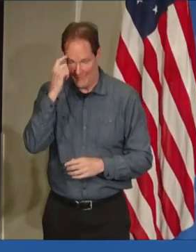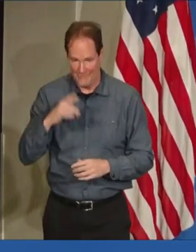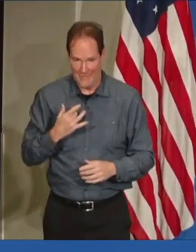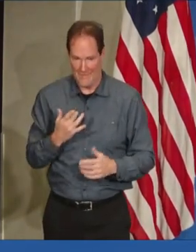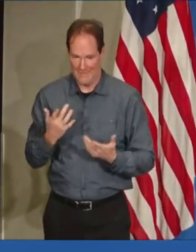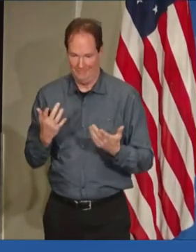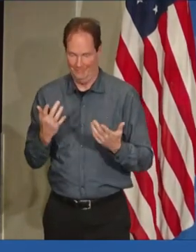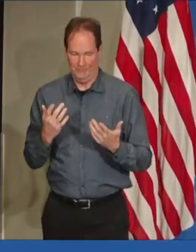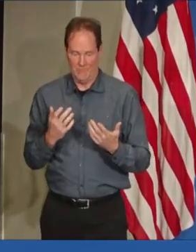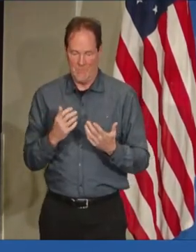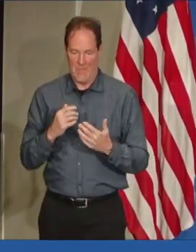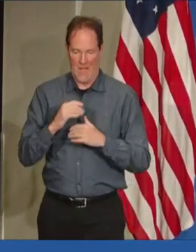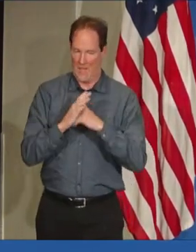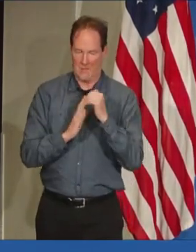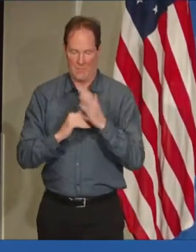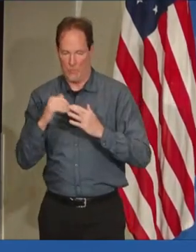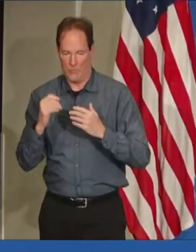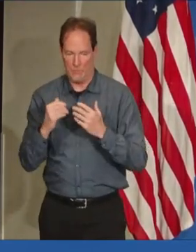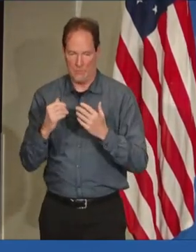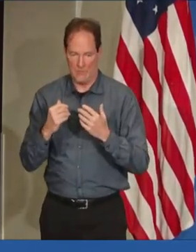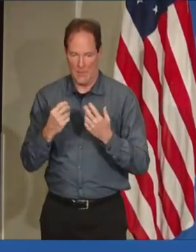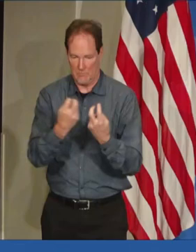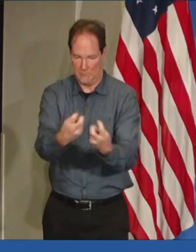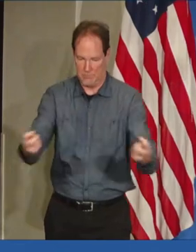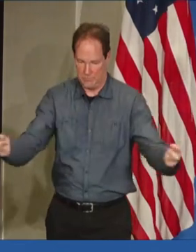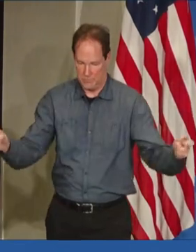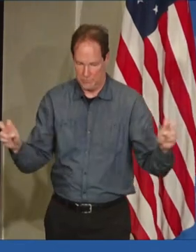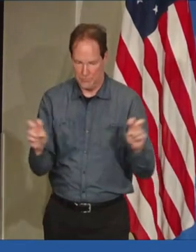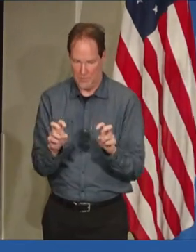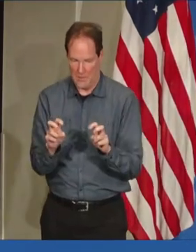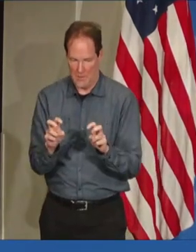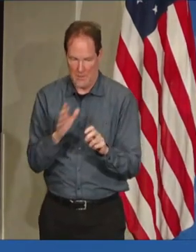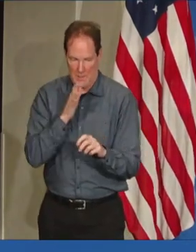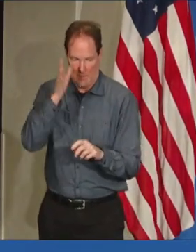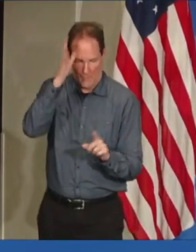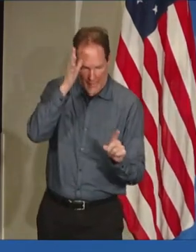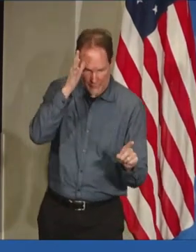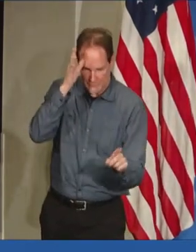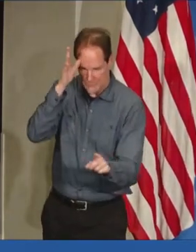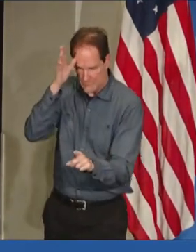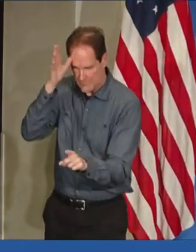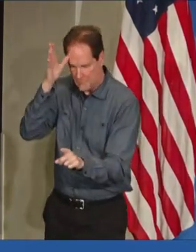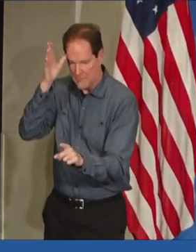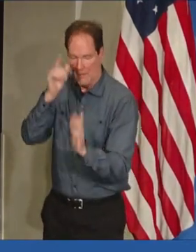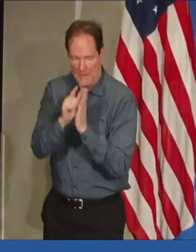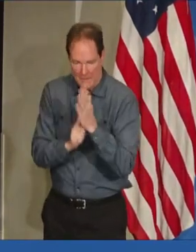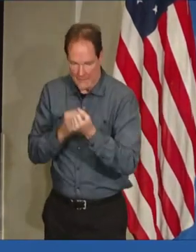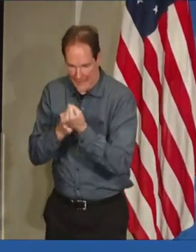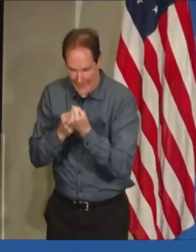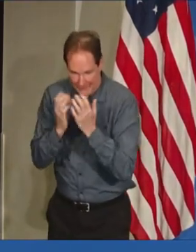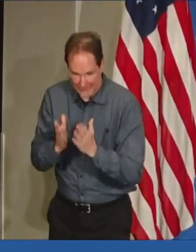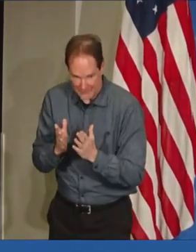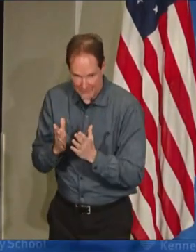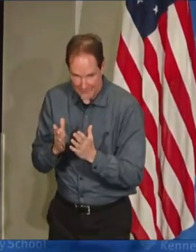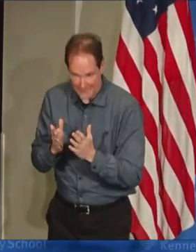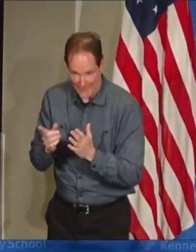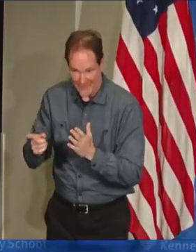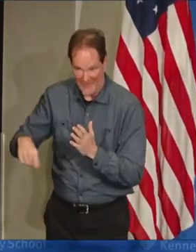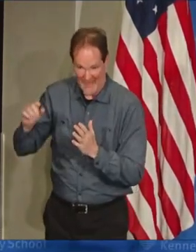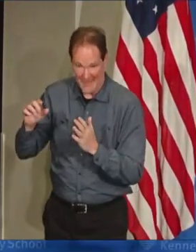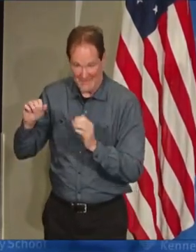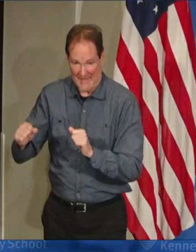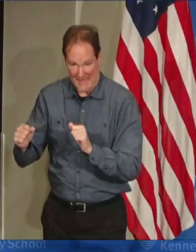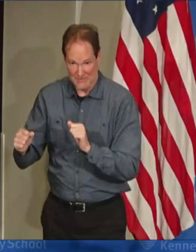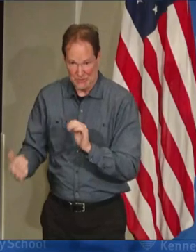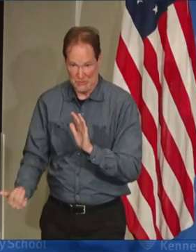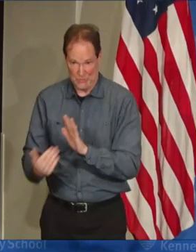to a table where they had to talk with parents and legal advocates who, on the other hand, could be suing them. They